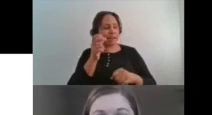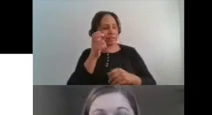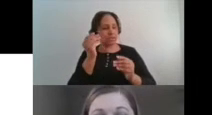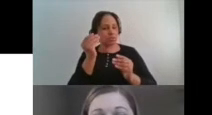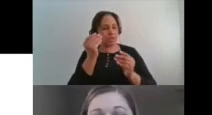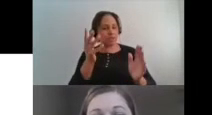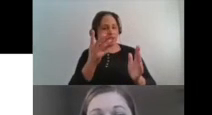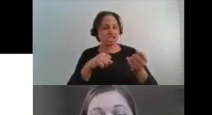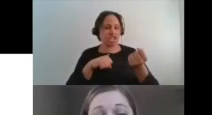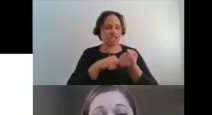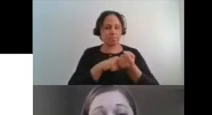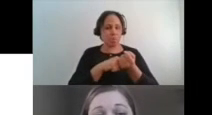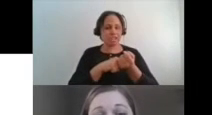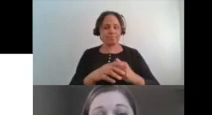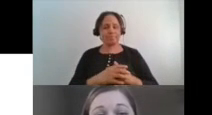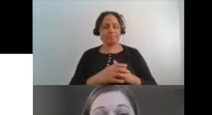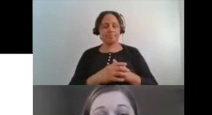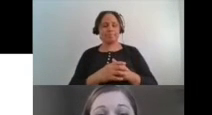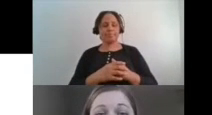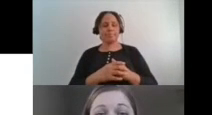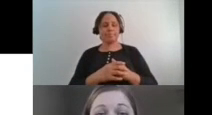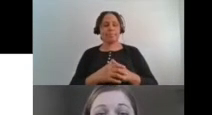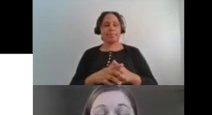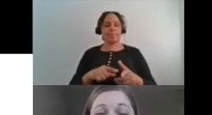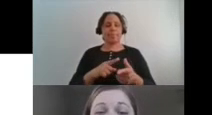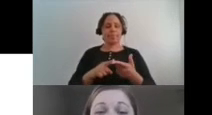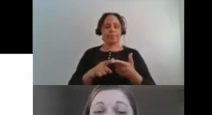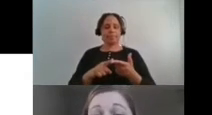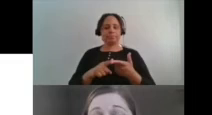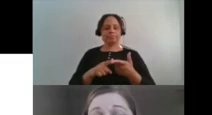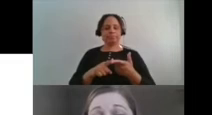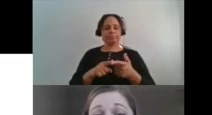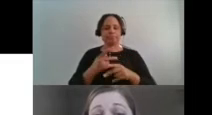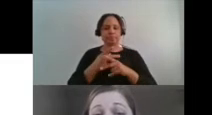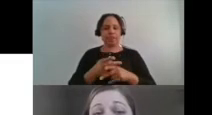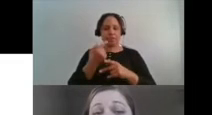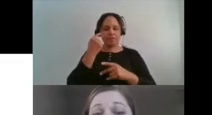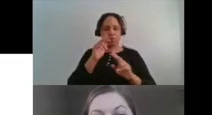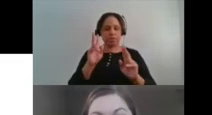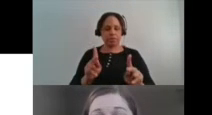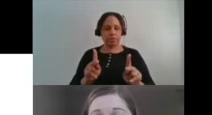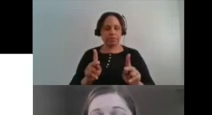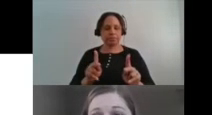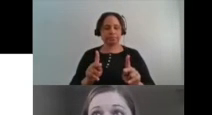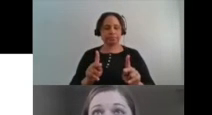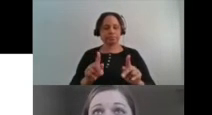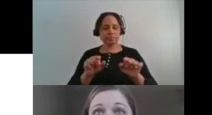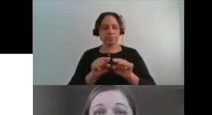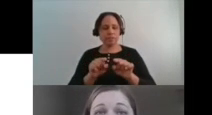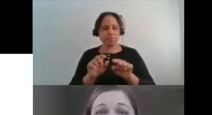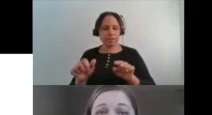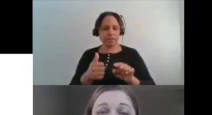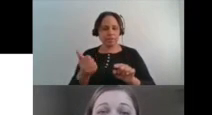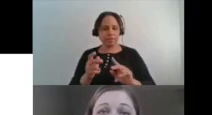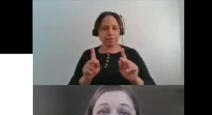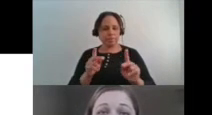recipient. And then there's the consideration for caring for the recipient, as well as other people. So if